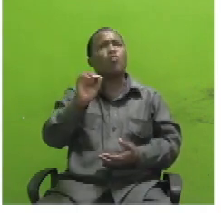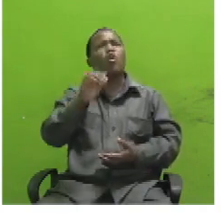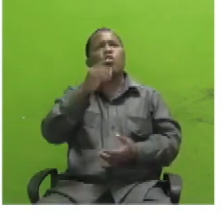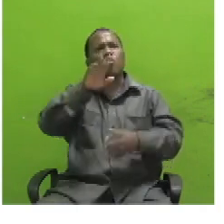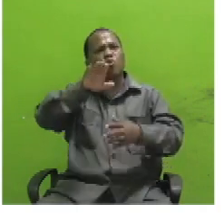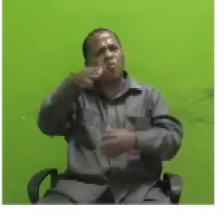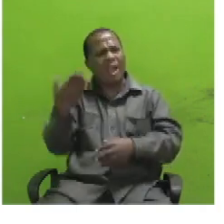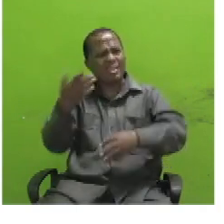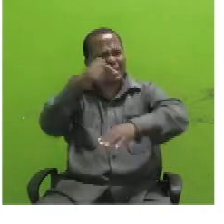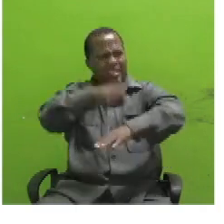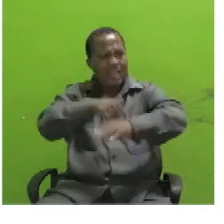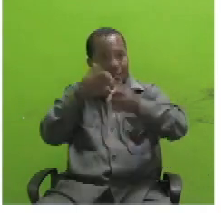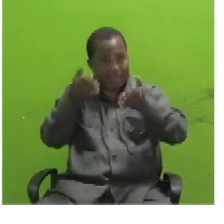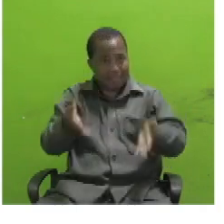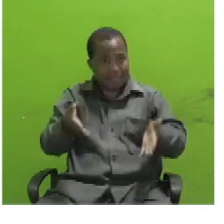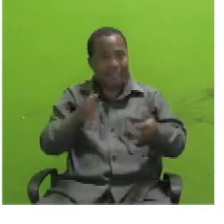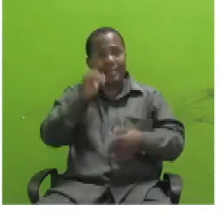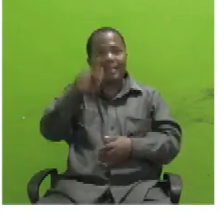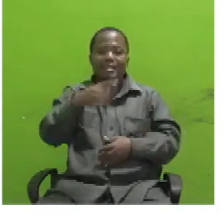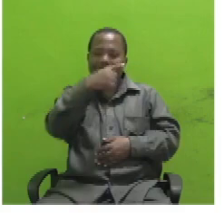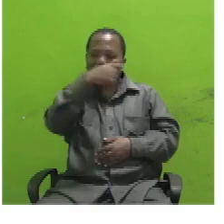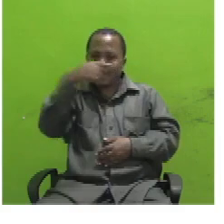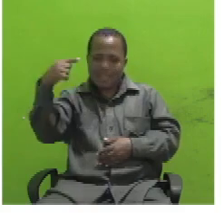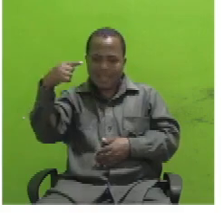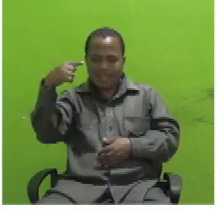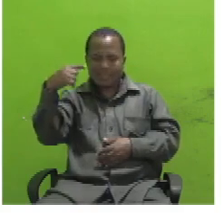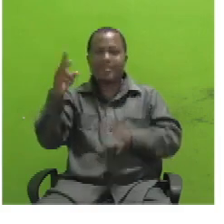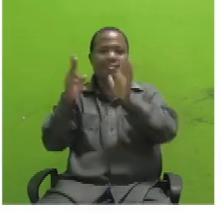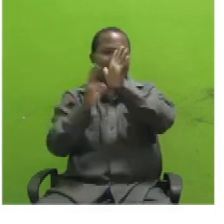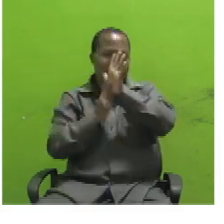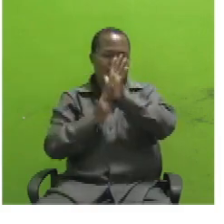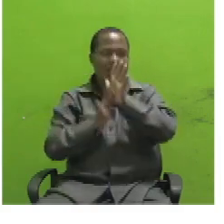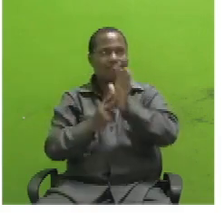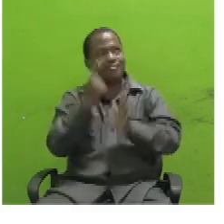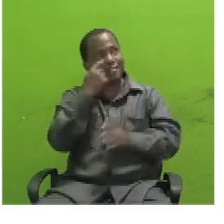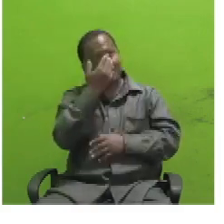time is it? It is -7.